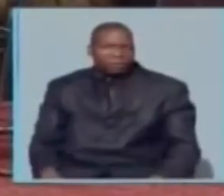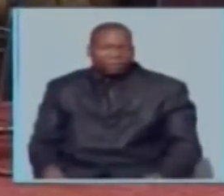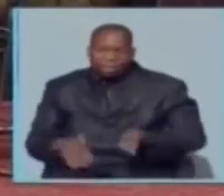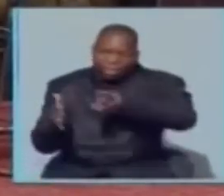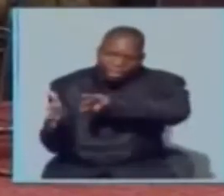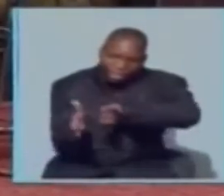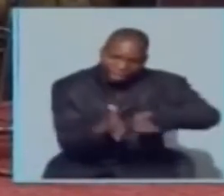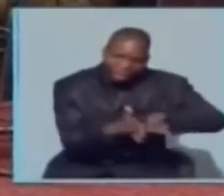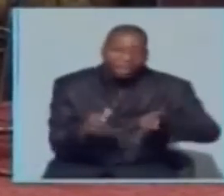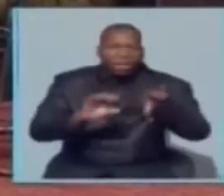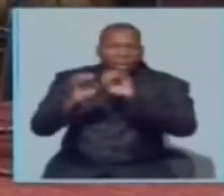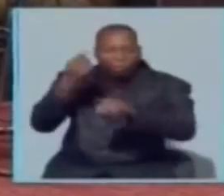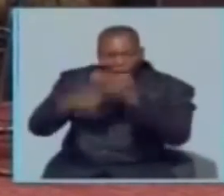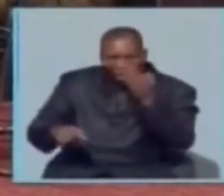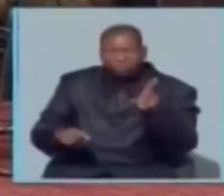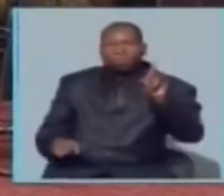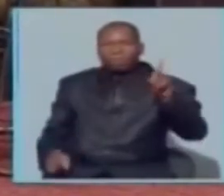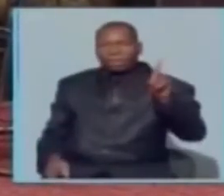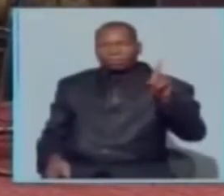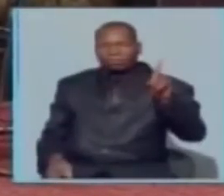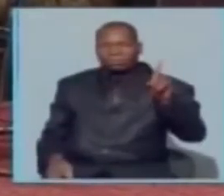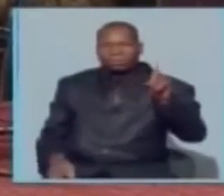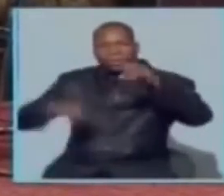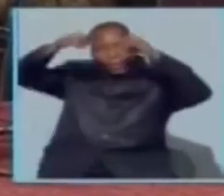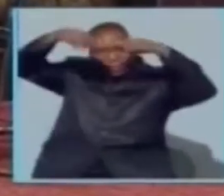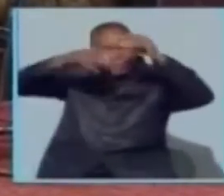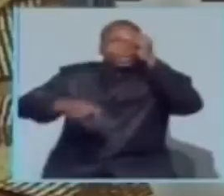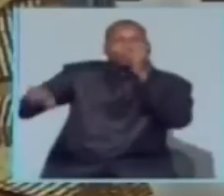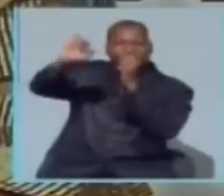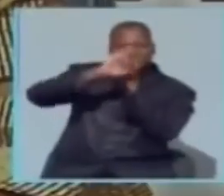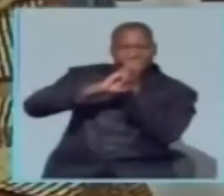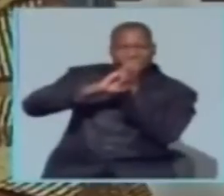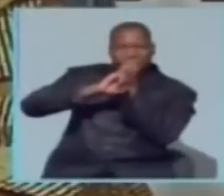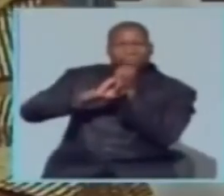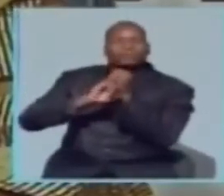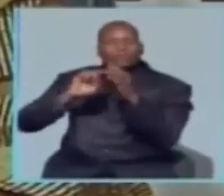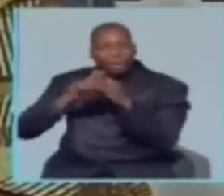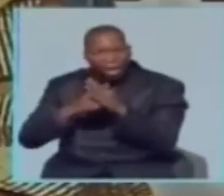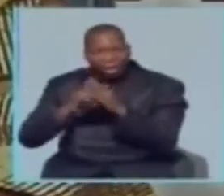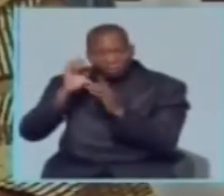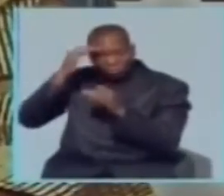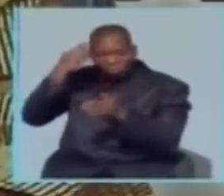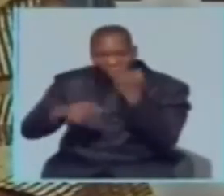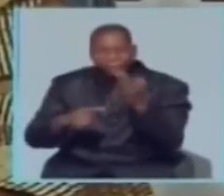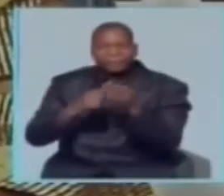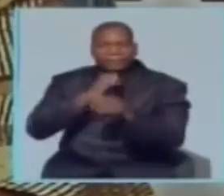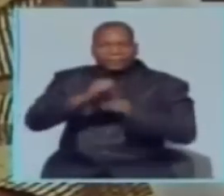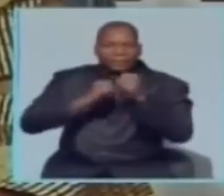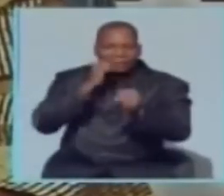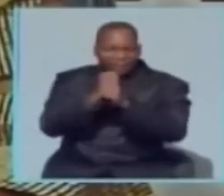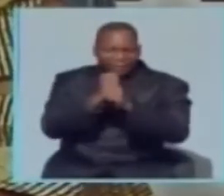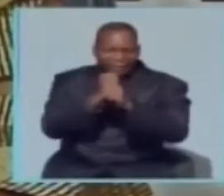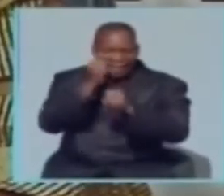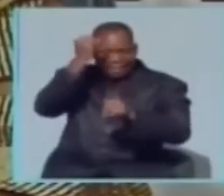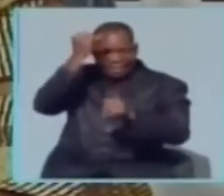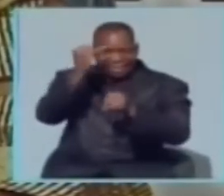we done? One, I said we already began to import power. Anticipating that by the end of this year, even if it has begun to rain,